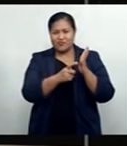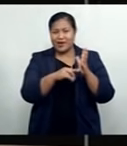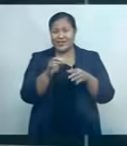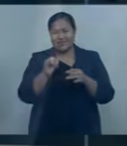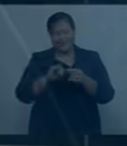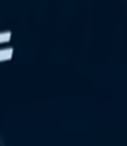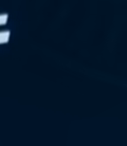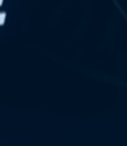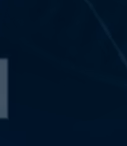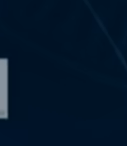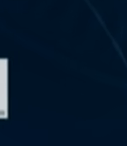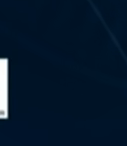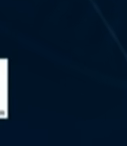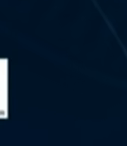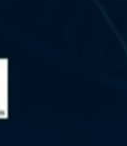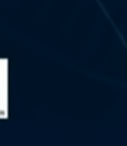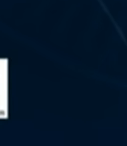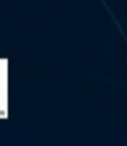year?